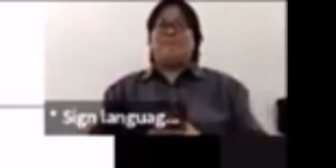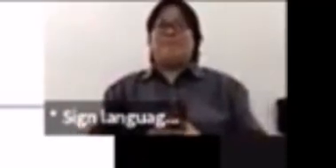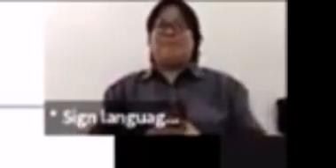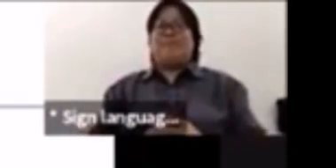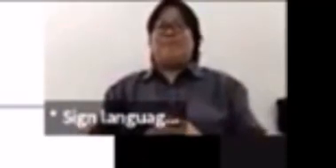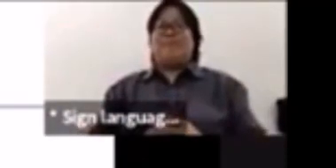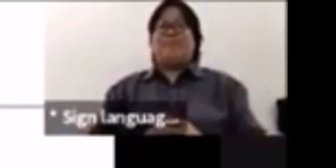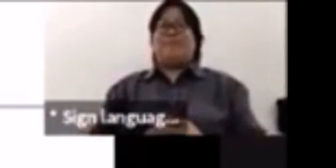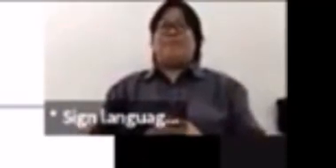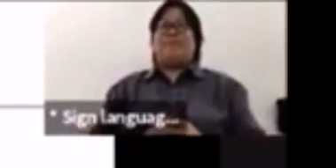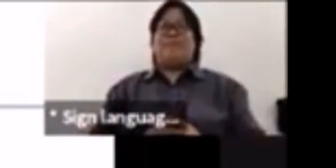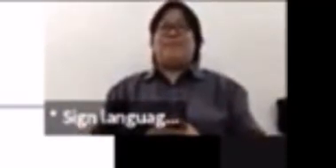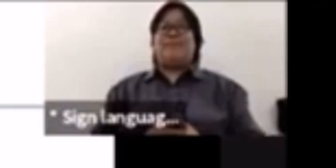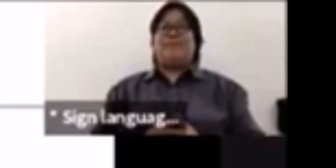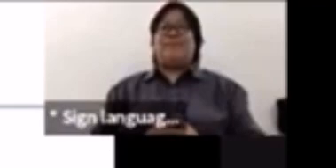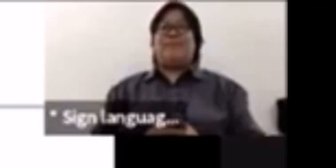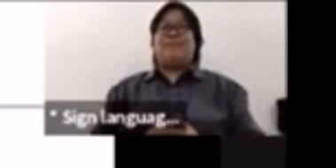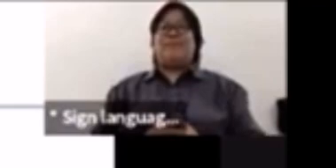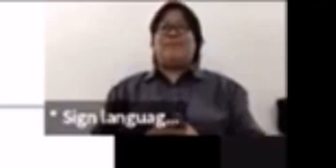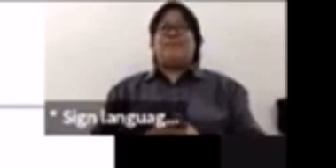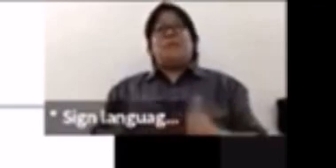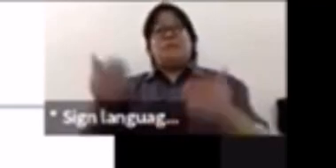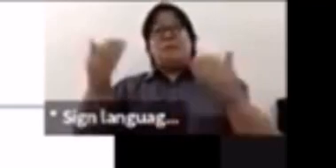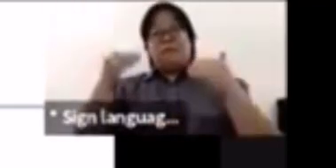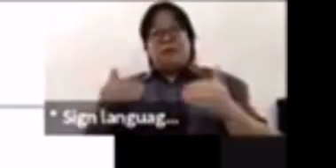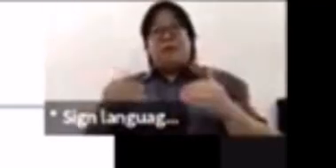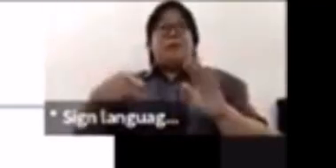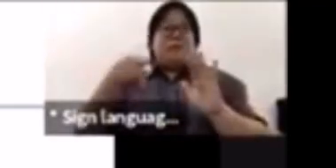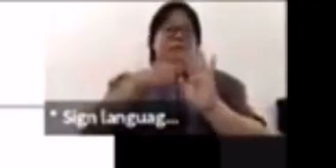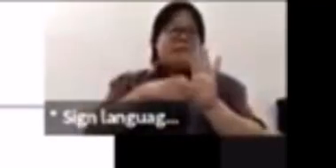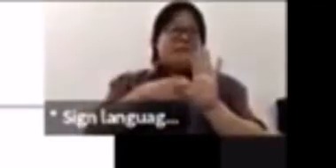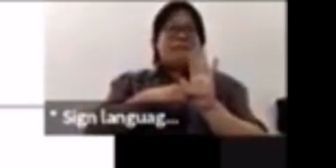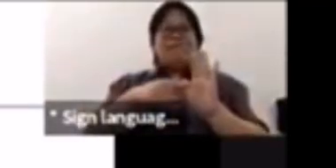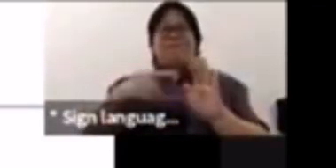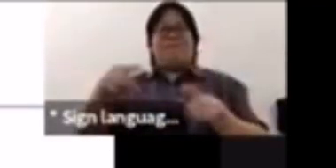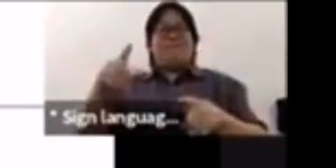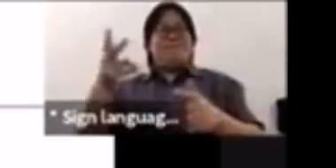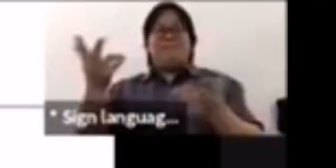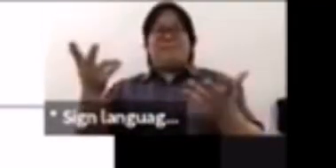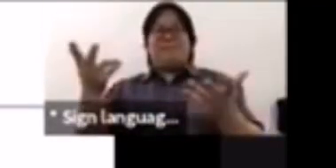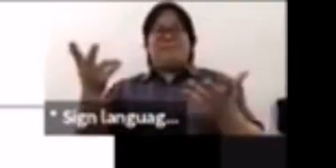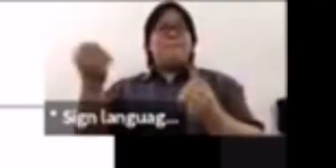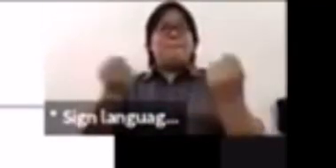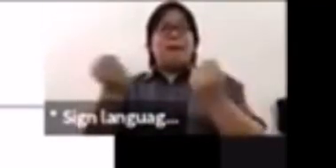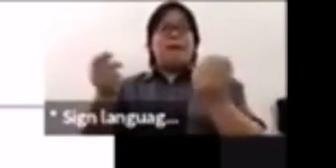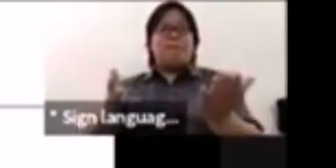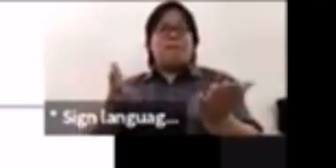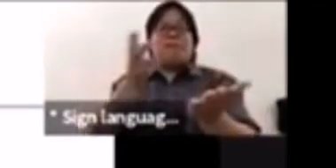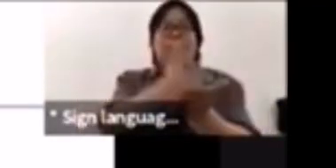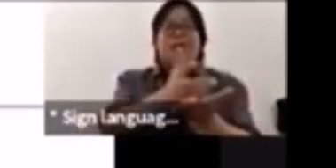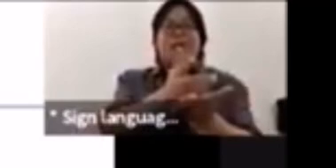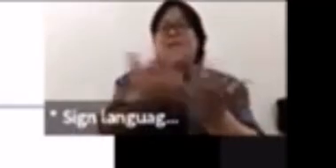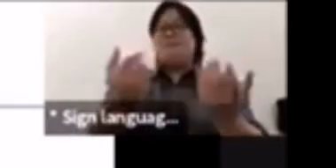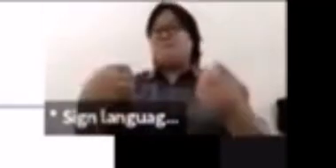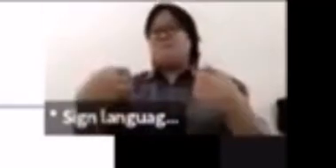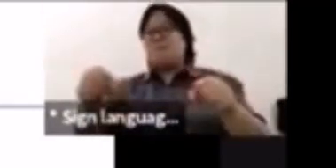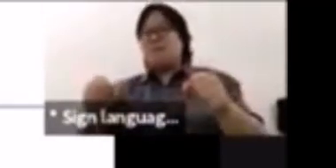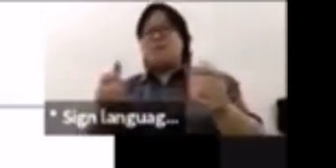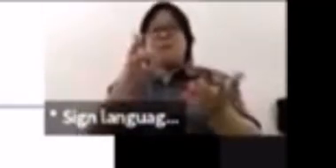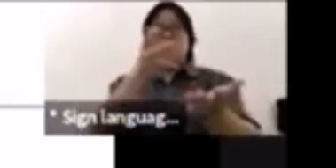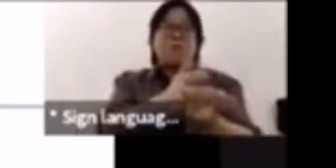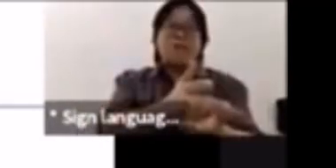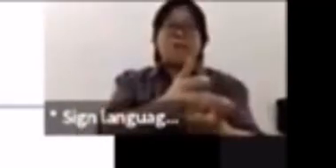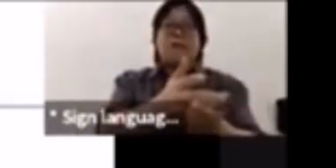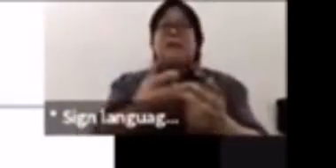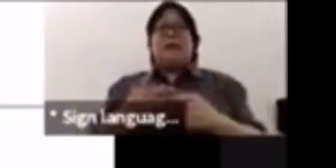Hospital. And another negative experience is the parking for motorbike. This is far away from the main